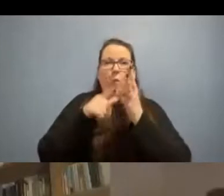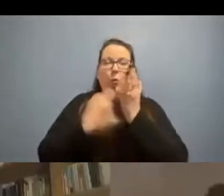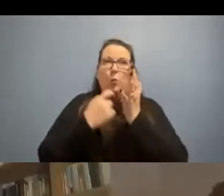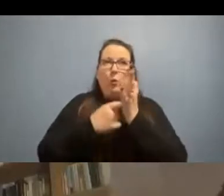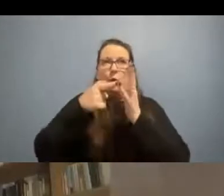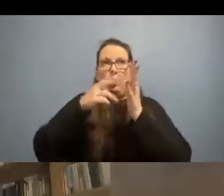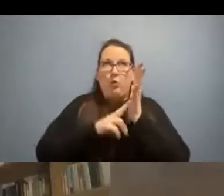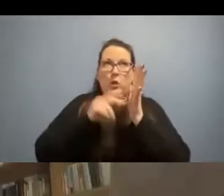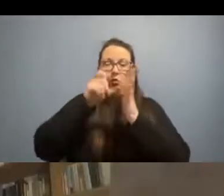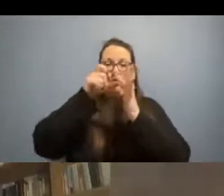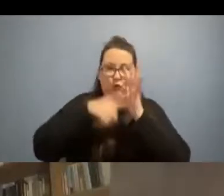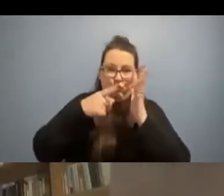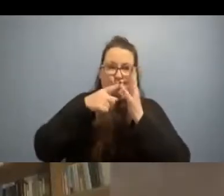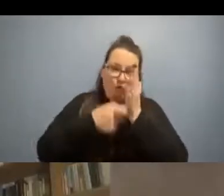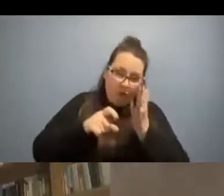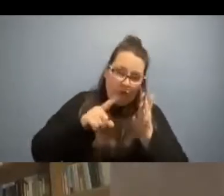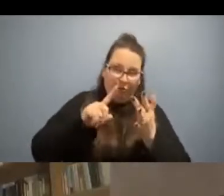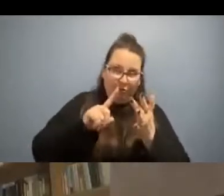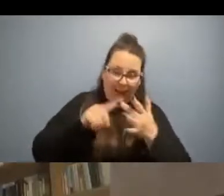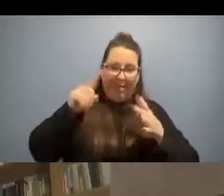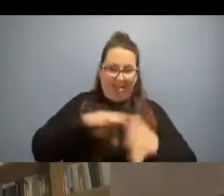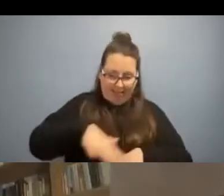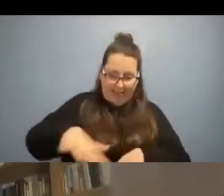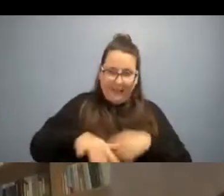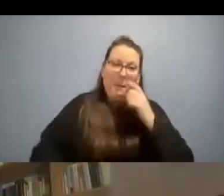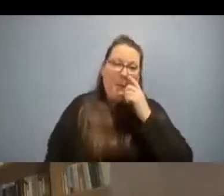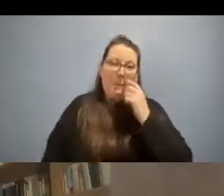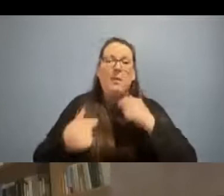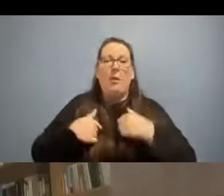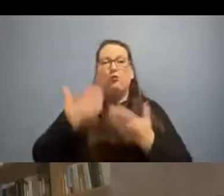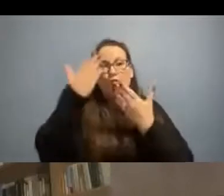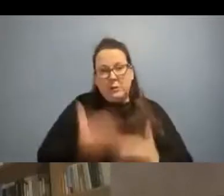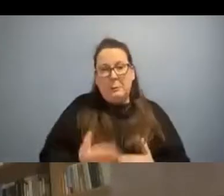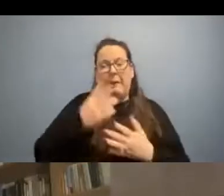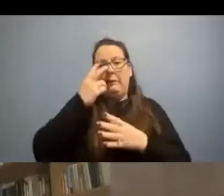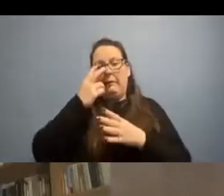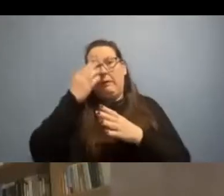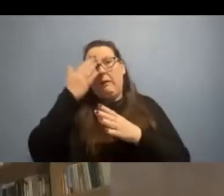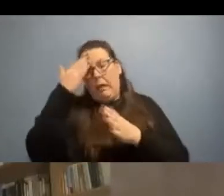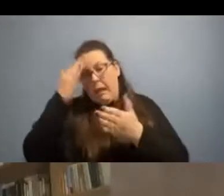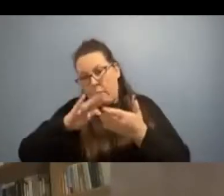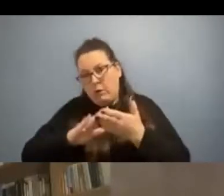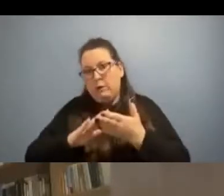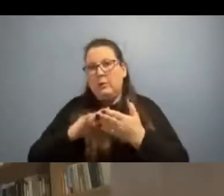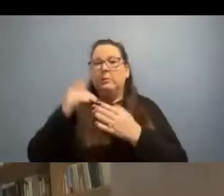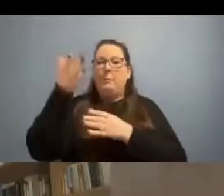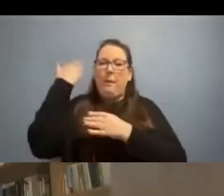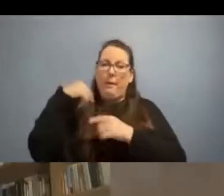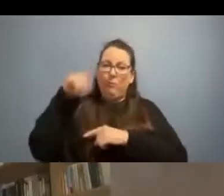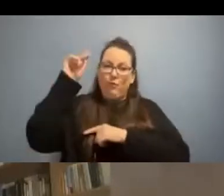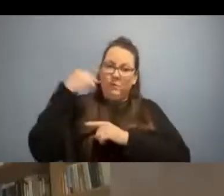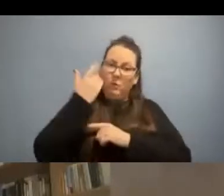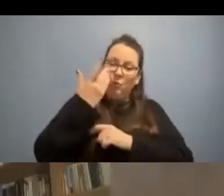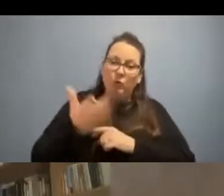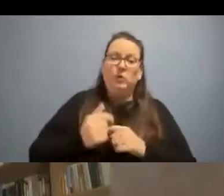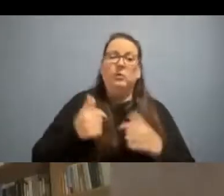it always will be Wurundjeri land, and I pay my respects to elders past, present and emerging. Look, we've just heard from